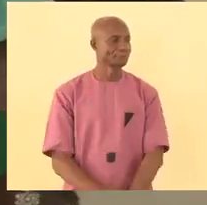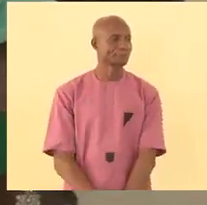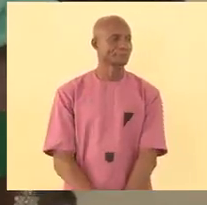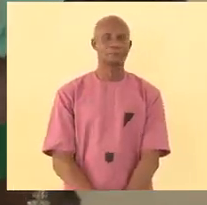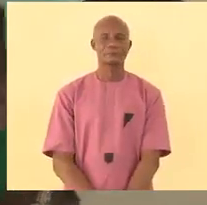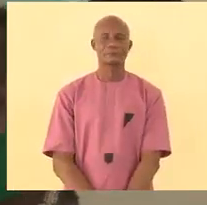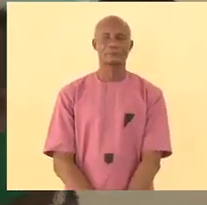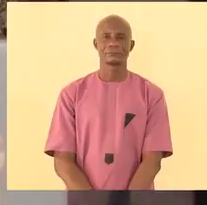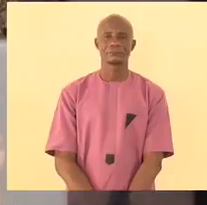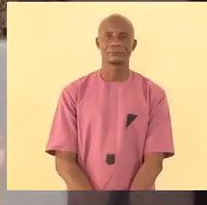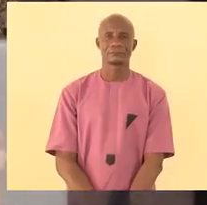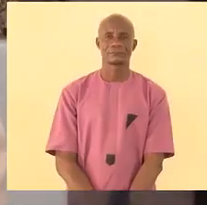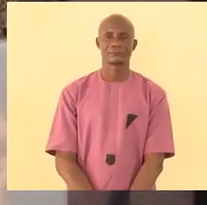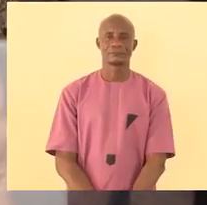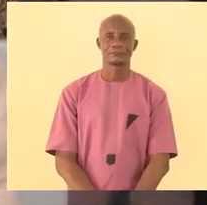her.